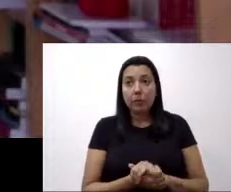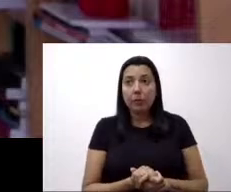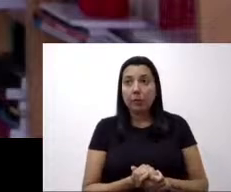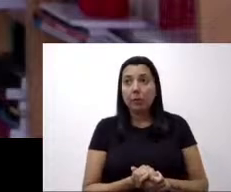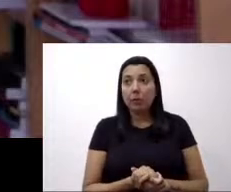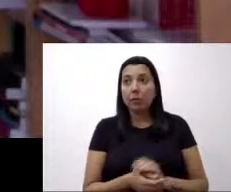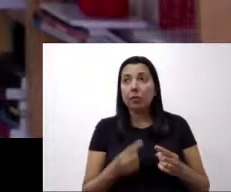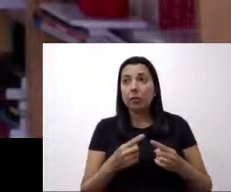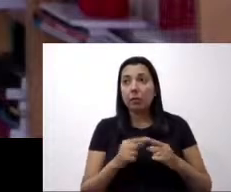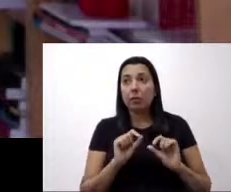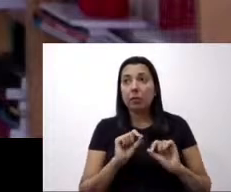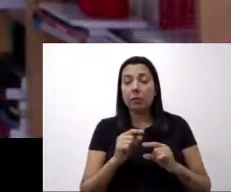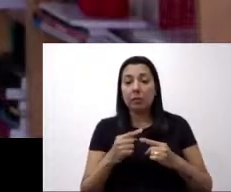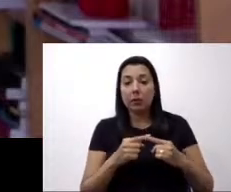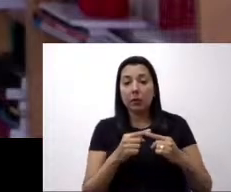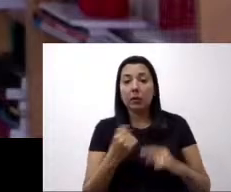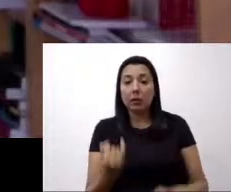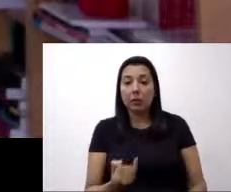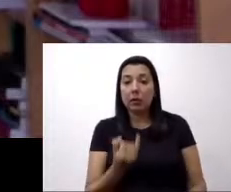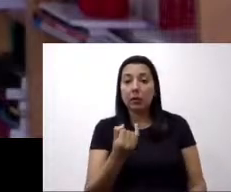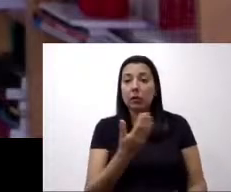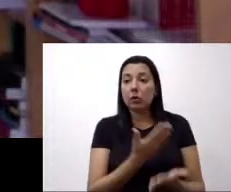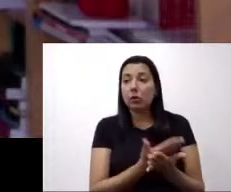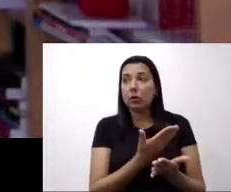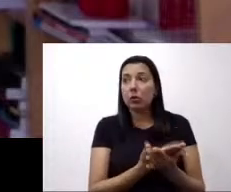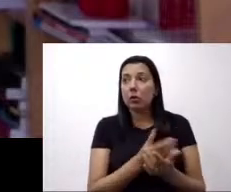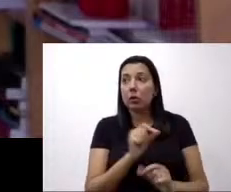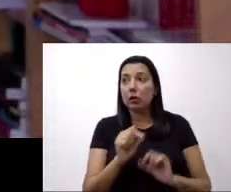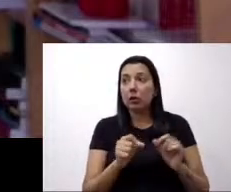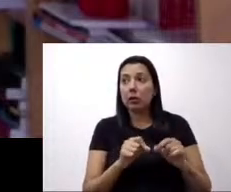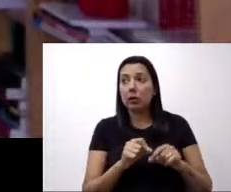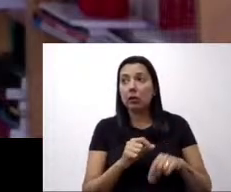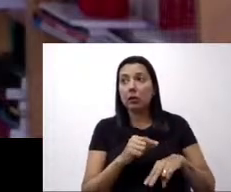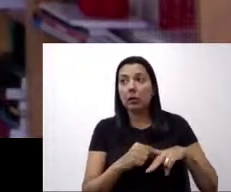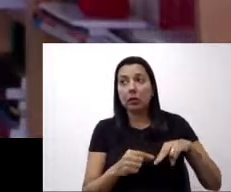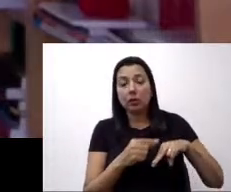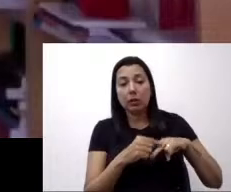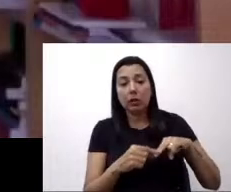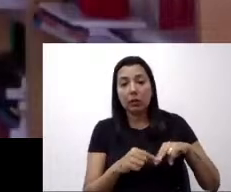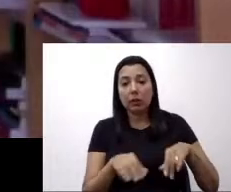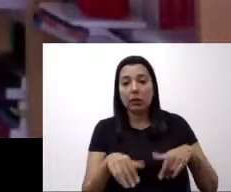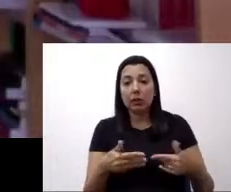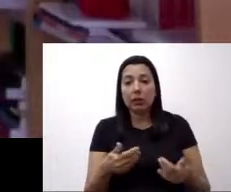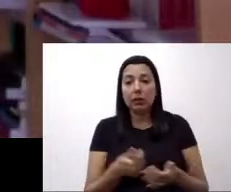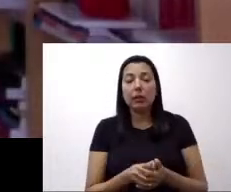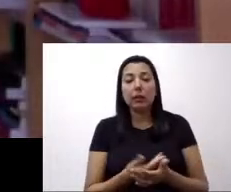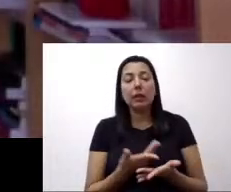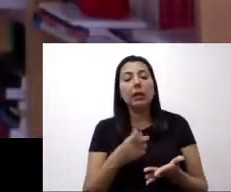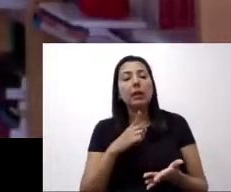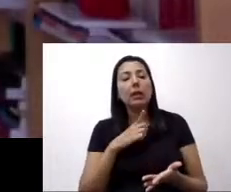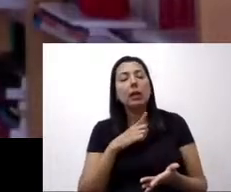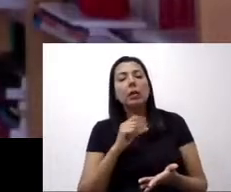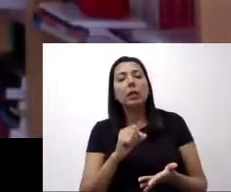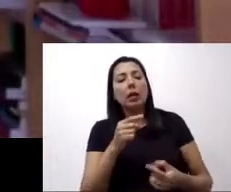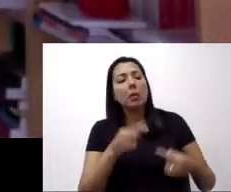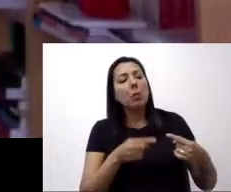e a importância understanding of the policy process. This is the chapter 11 of the